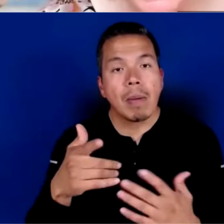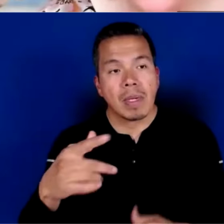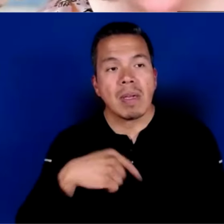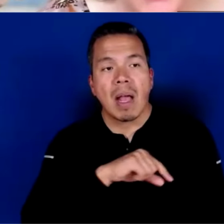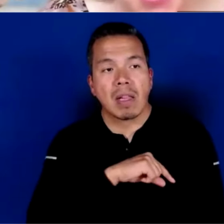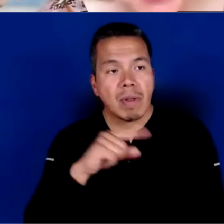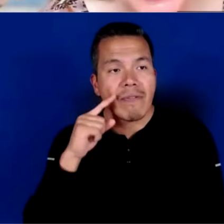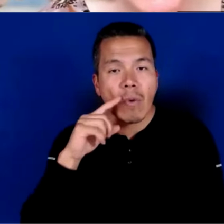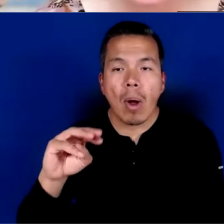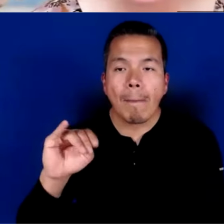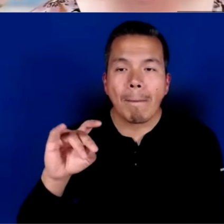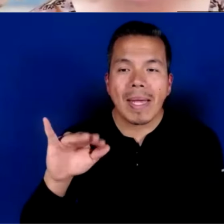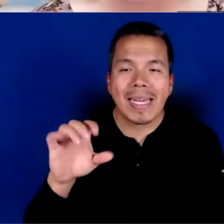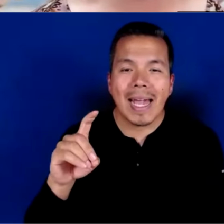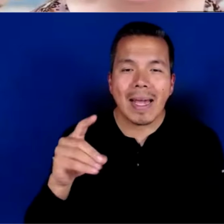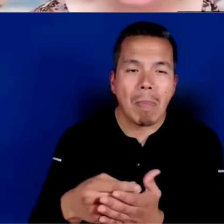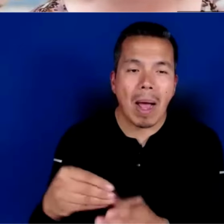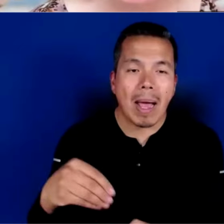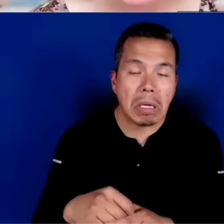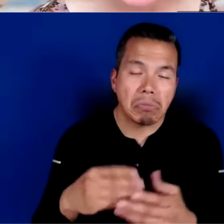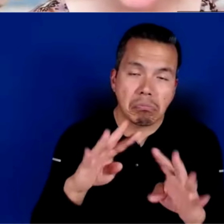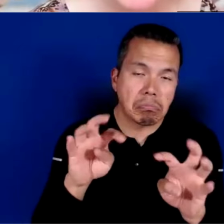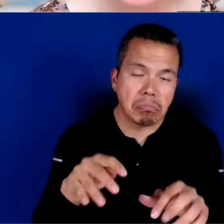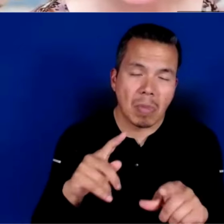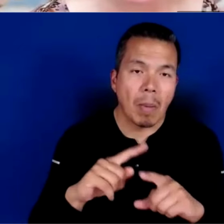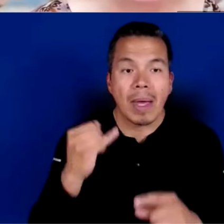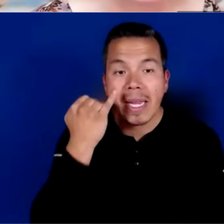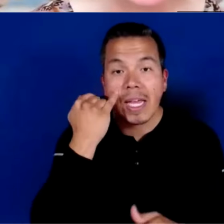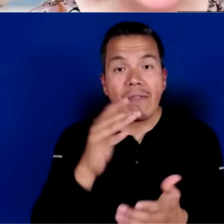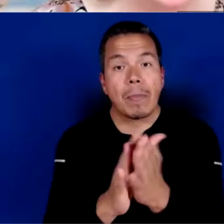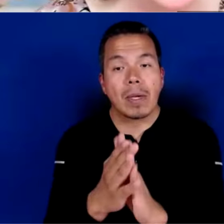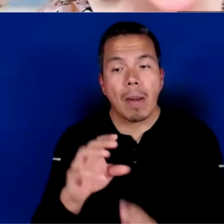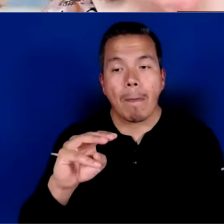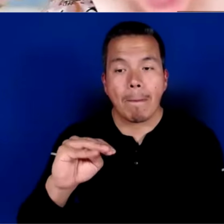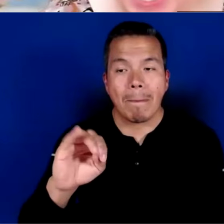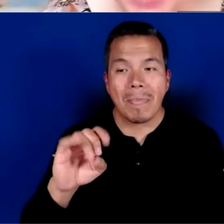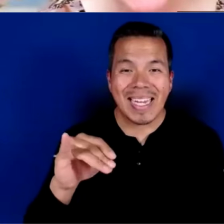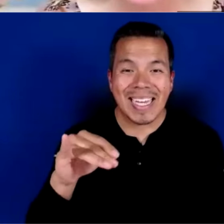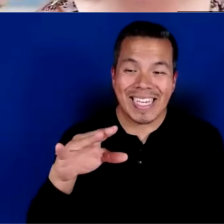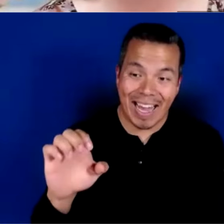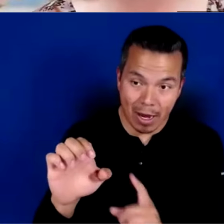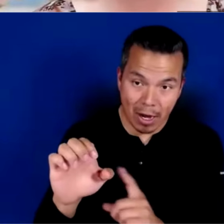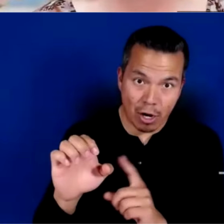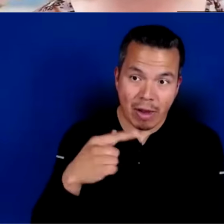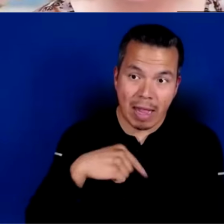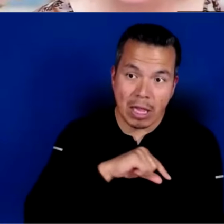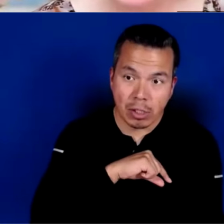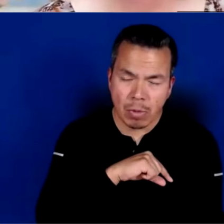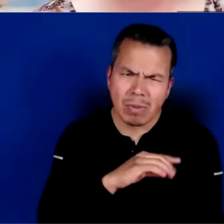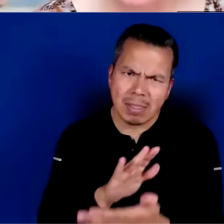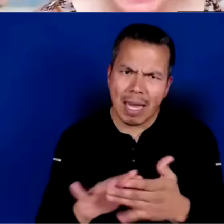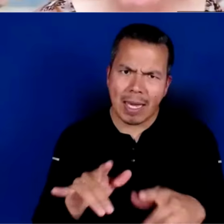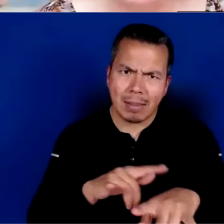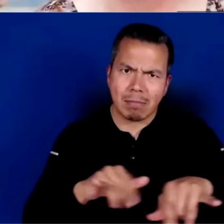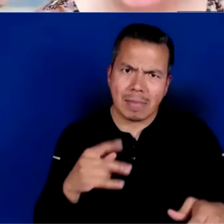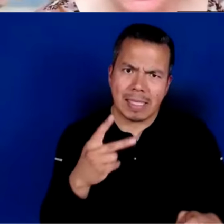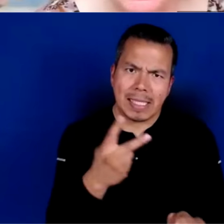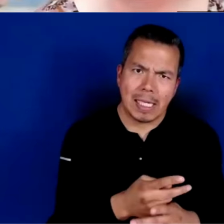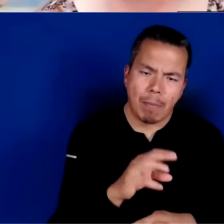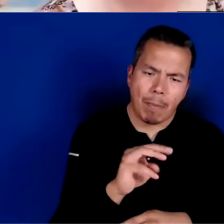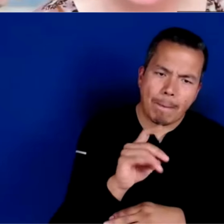Medicaid buy-in, who knows? But if you become Medicare eligible, it's nice to keep Medicaid because Medicare has a lot